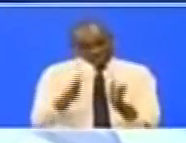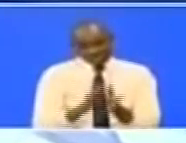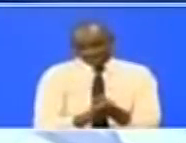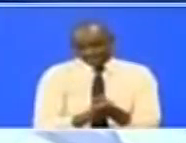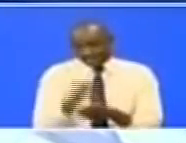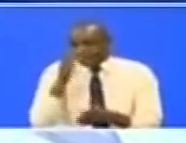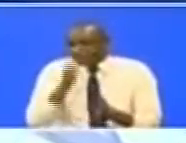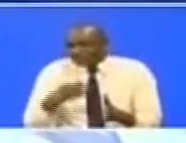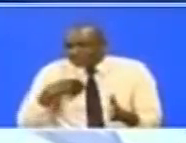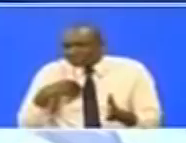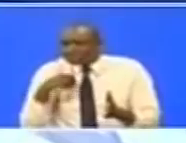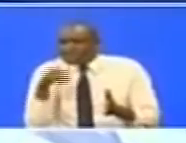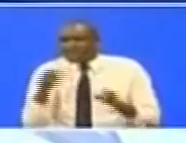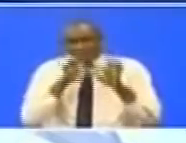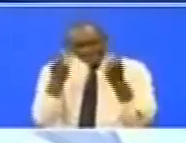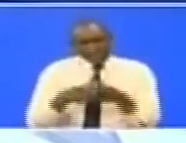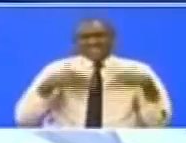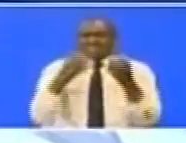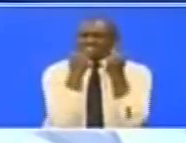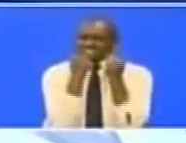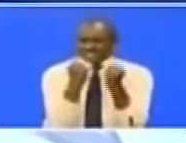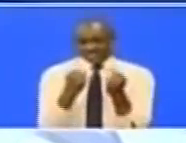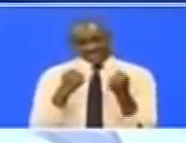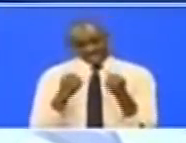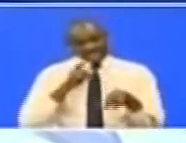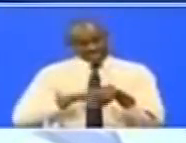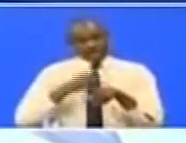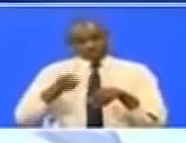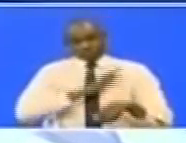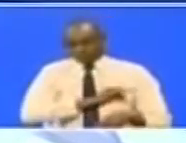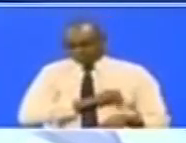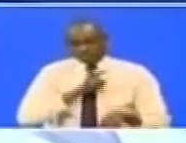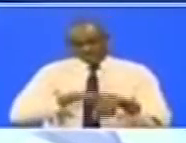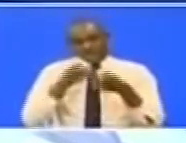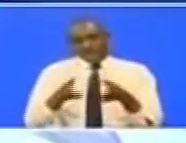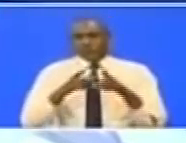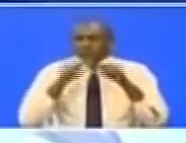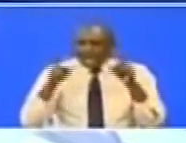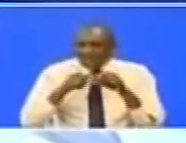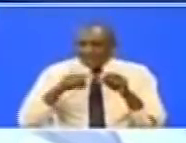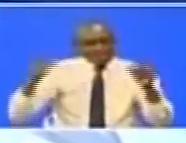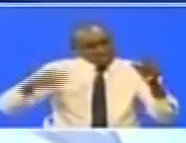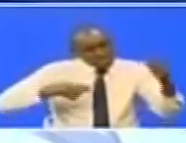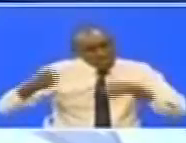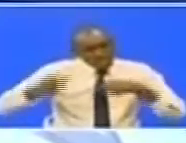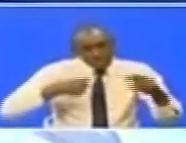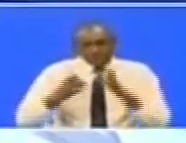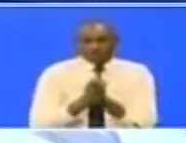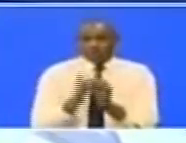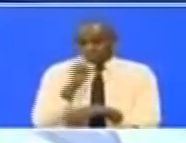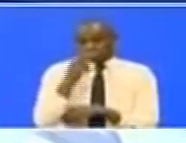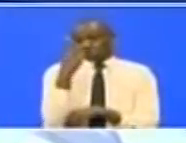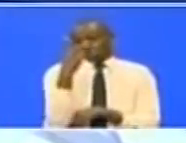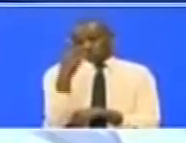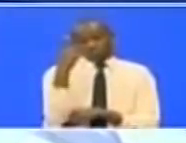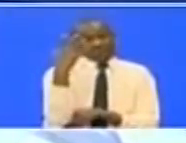Akiba says, may Allah give his family strength and courage to bear the loss. Keep the messages of condolence coming to the number